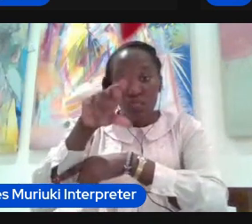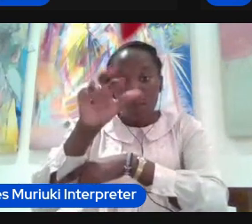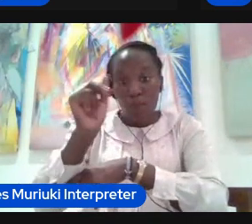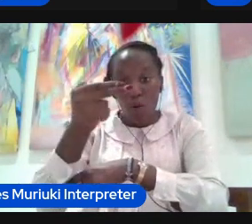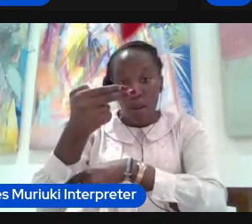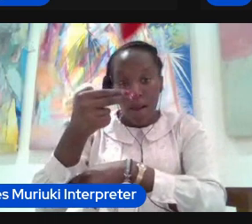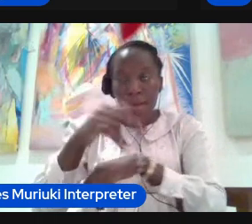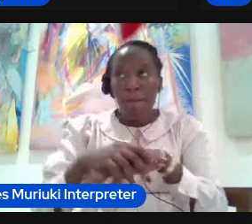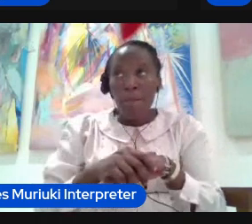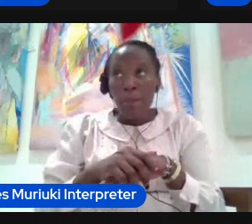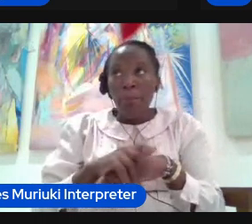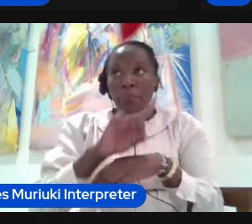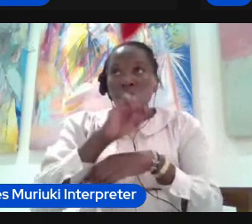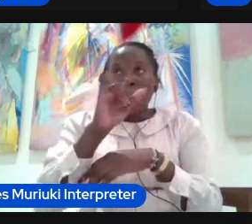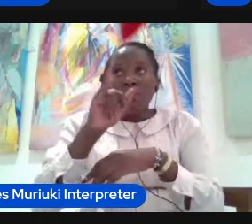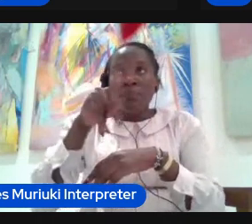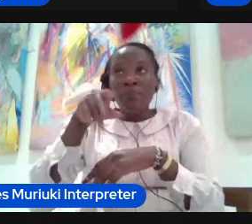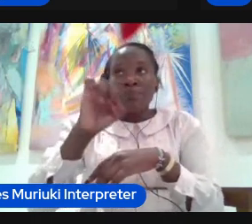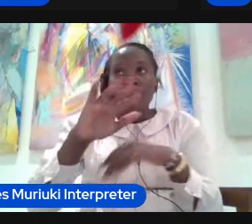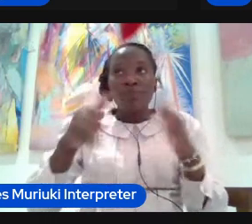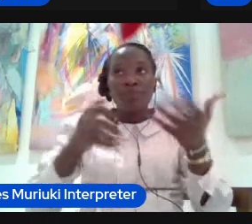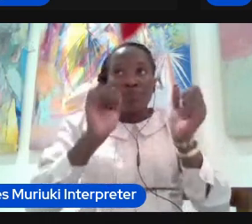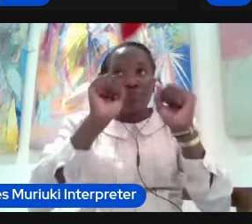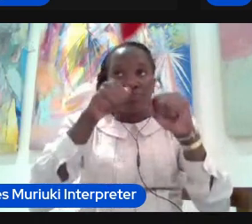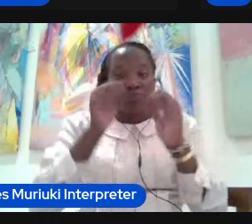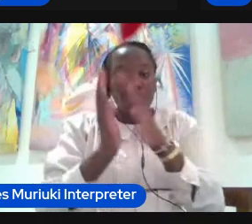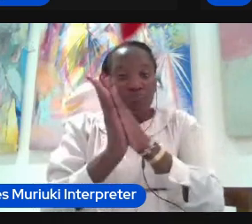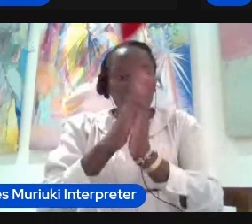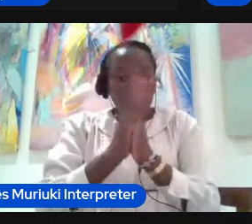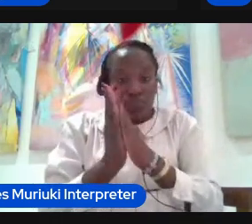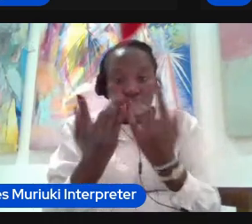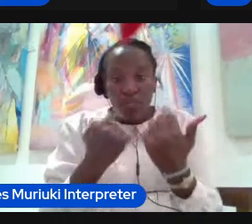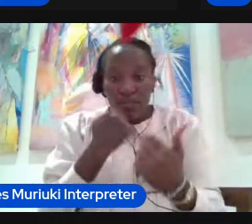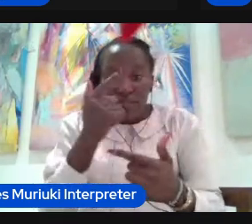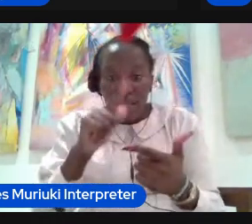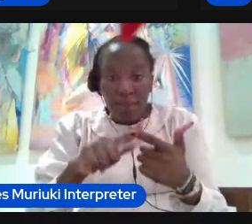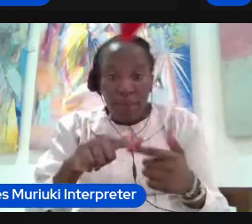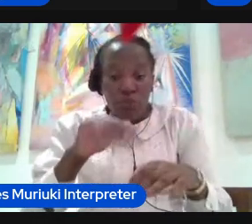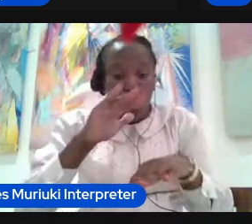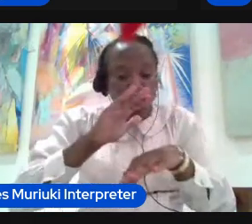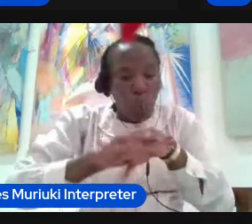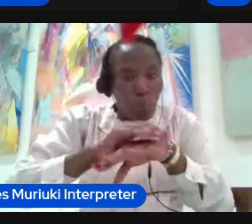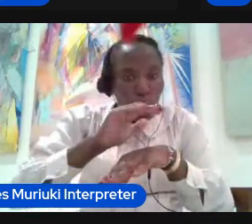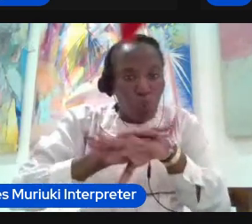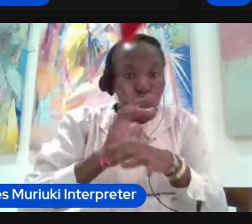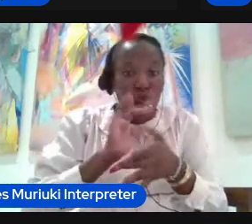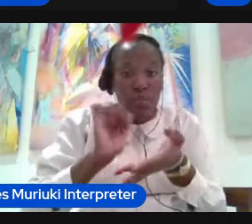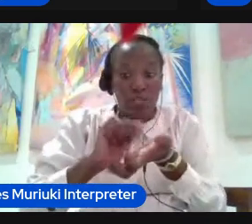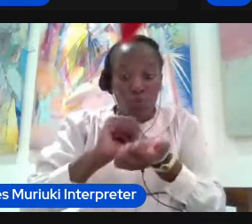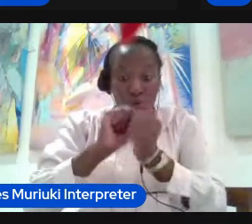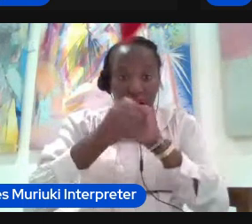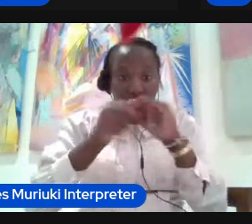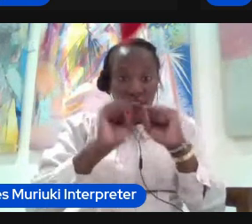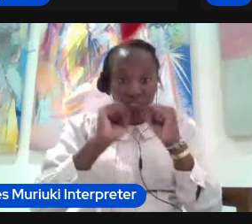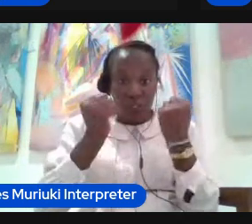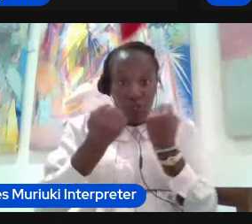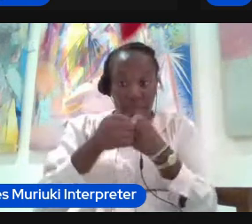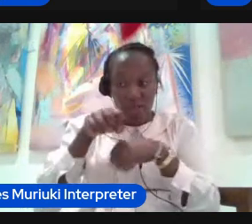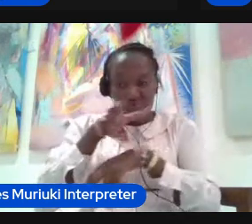So, Zipporah, how can storytelling be used effectively to shift societal attitudes towards